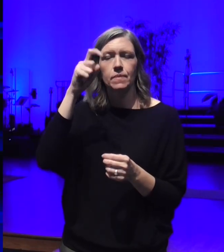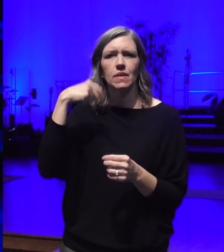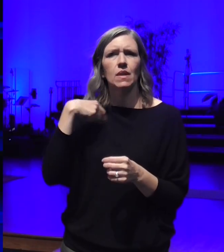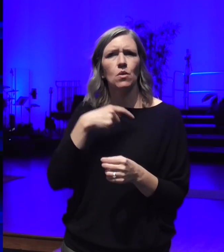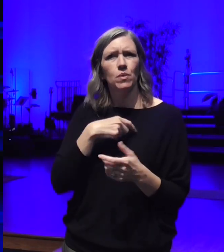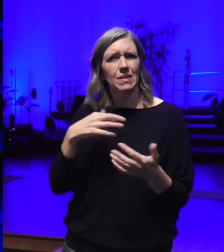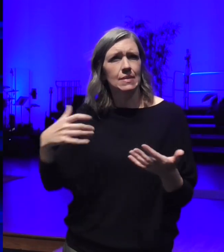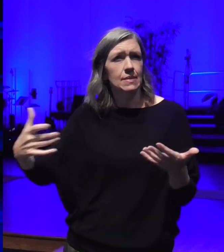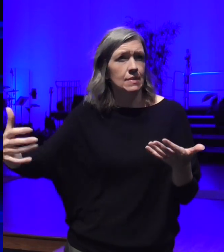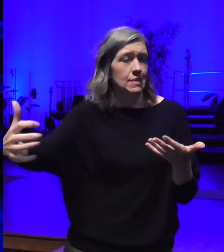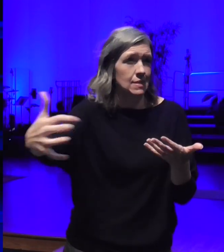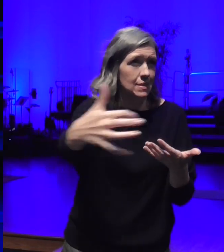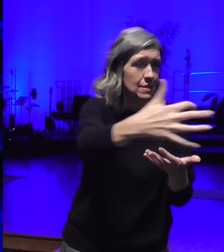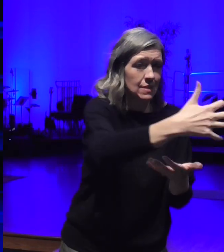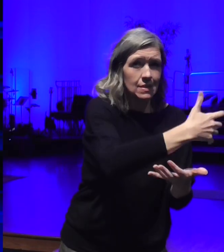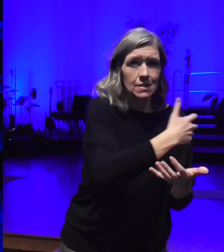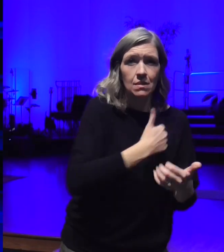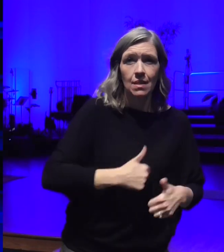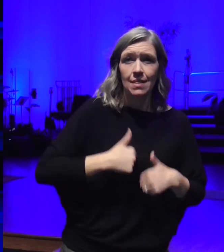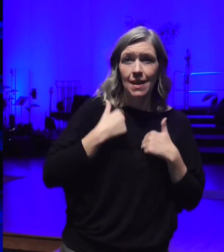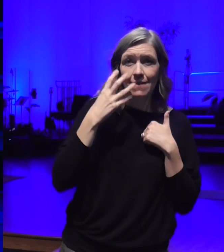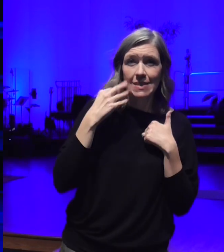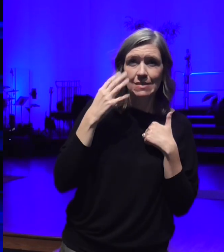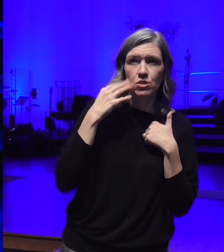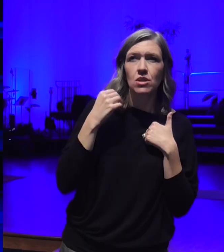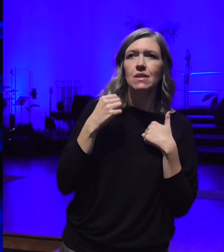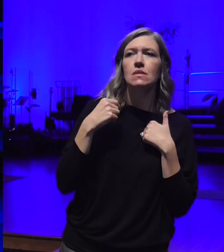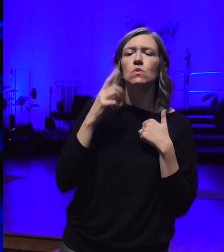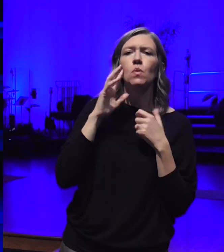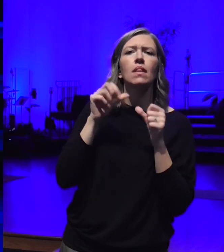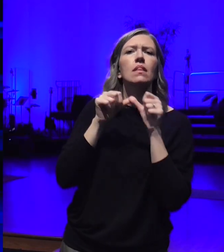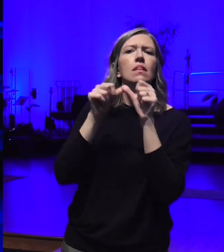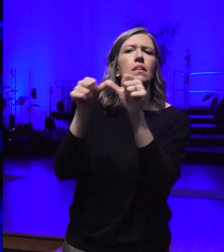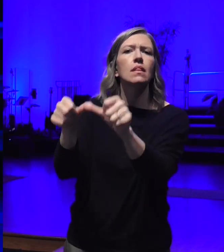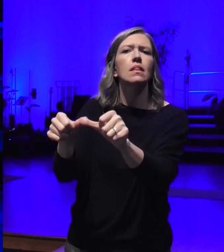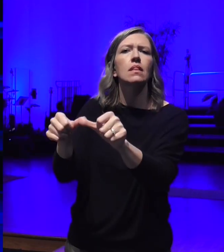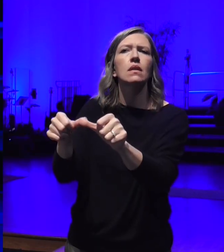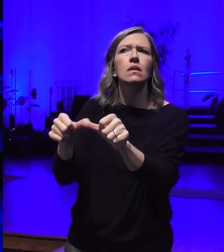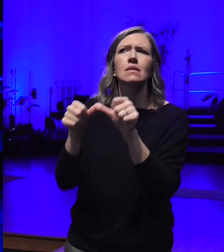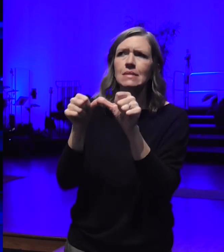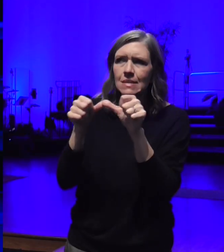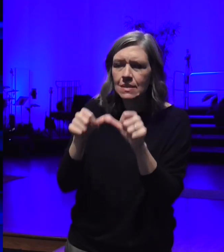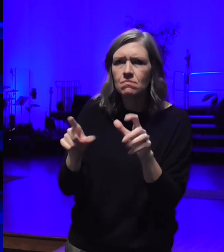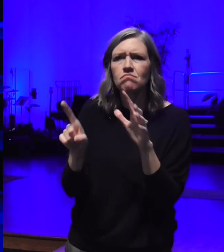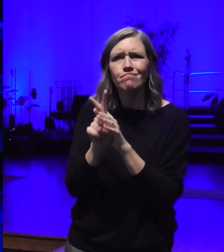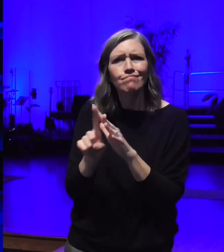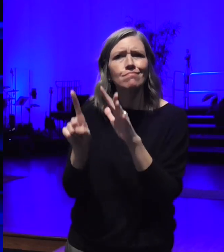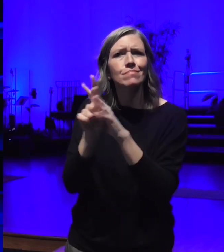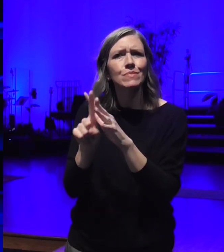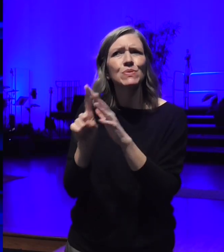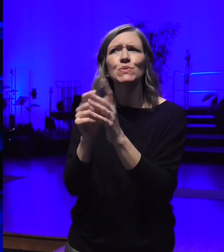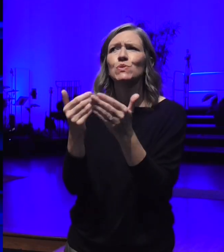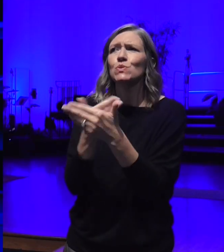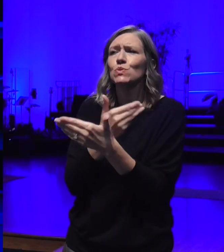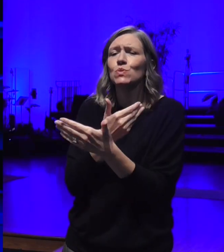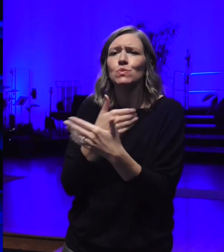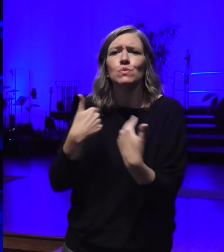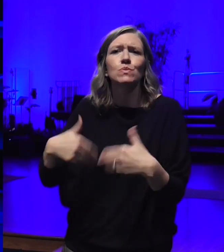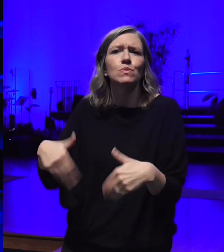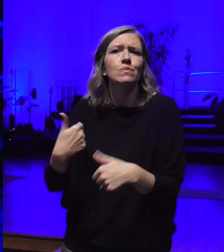life experience that will go on and continues to express itself in new and profound